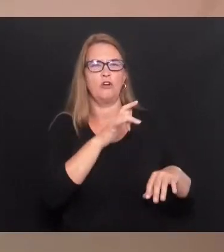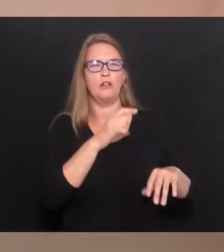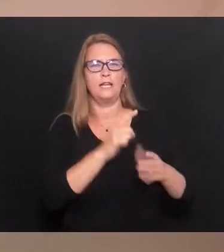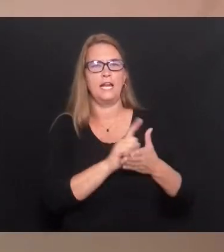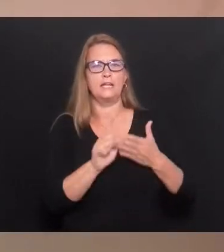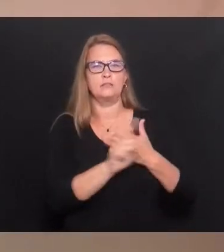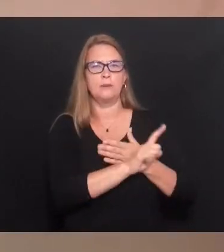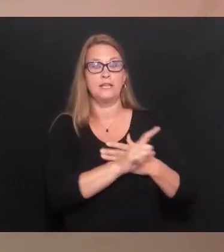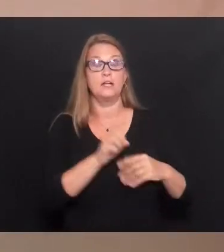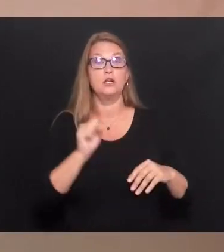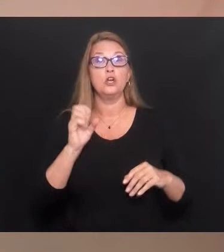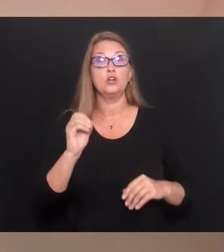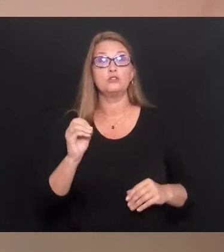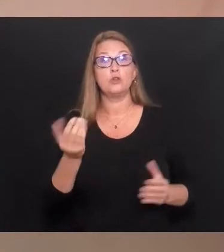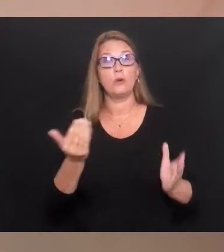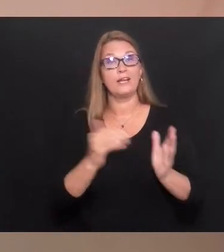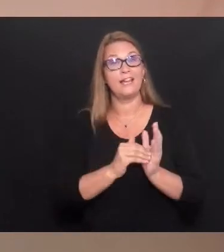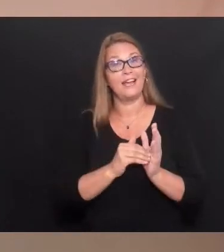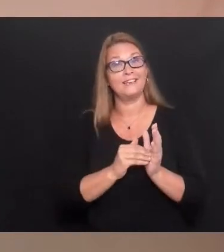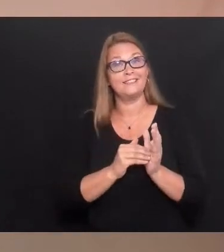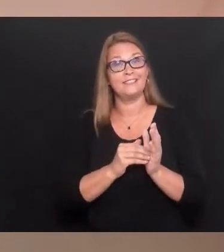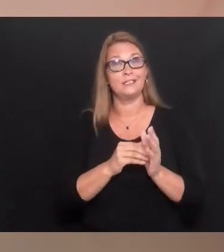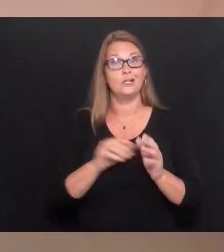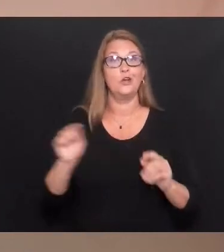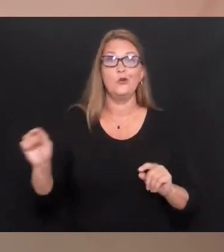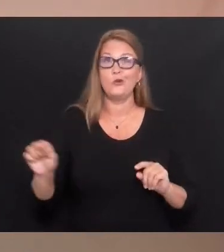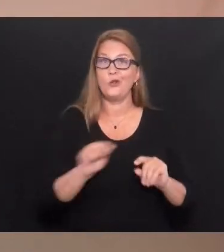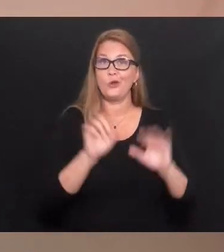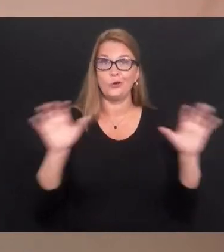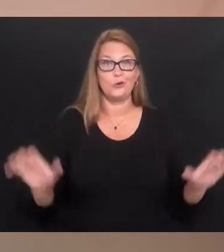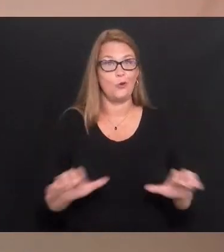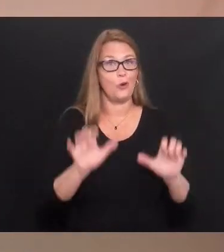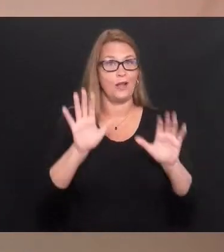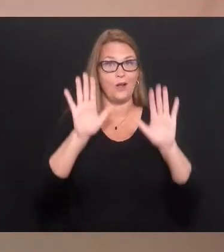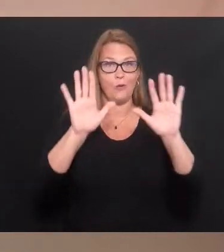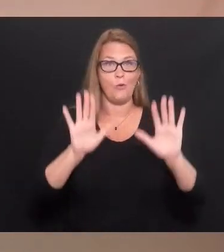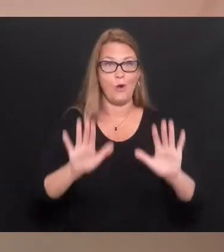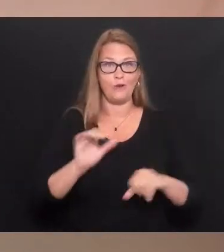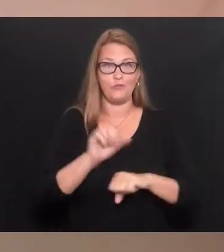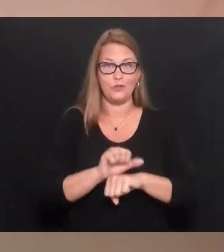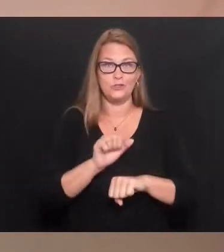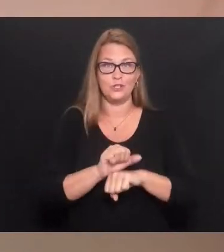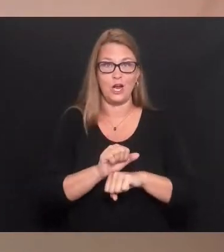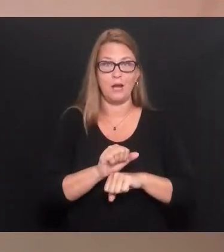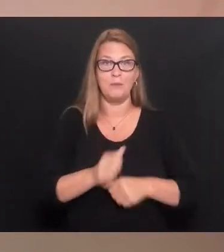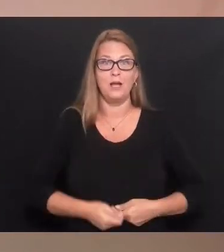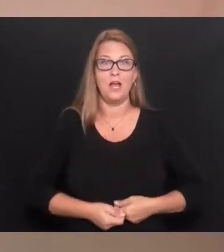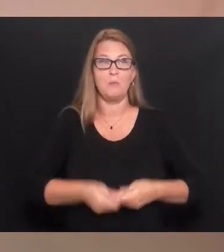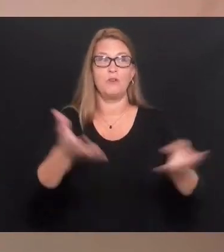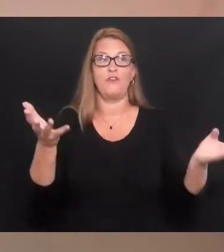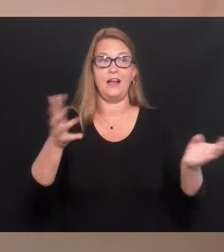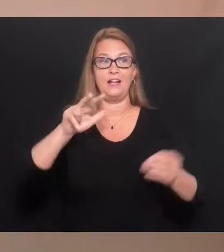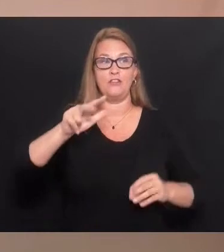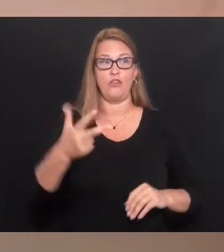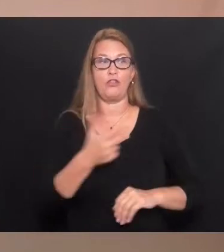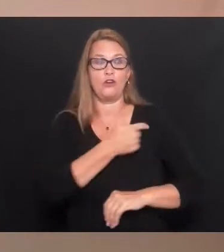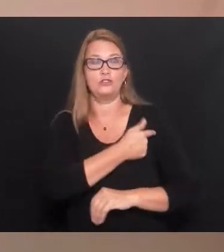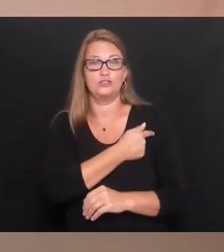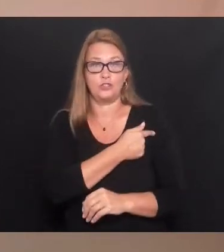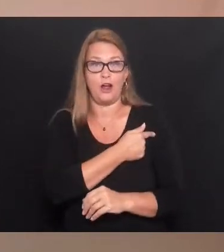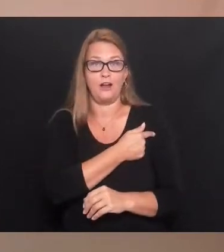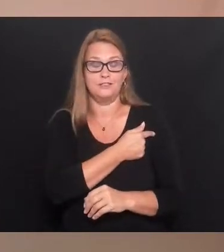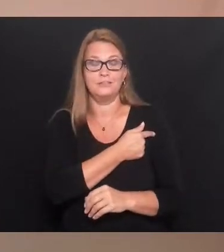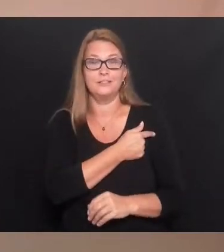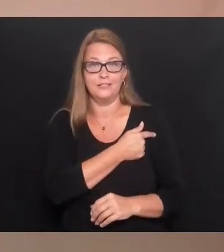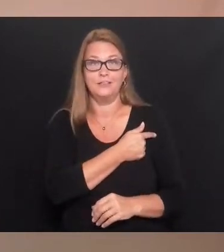West Virginia, you're doing an exceptional job of leading the nation and getting those booster doses in the arms